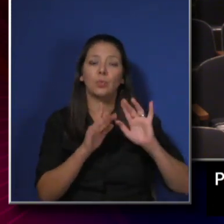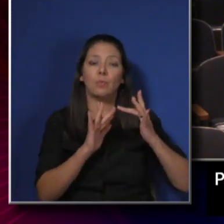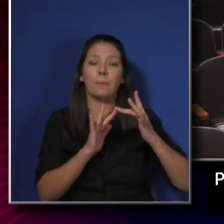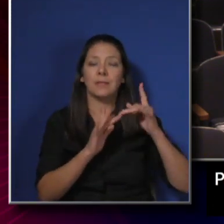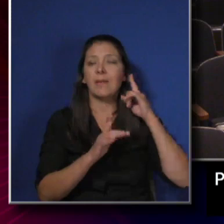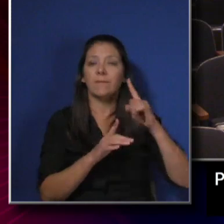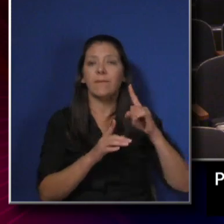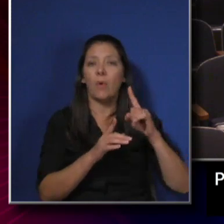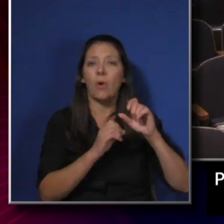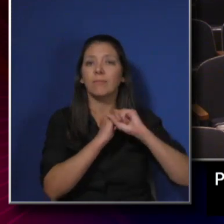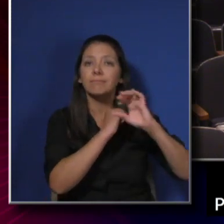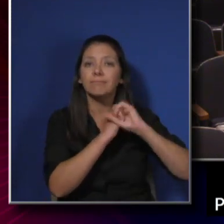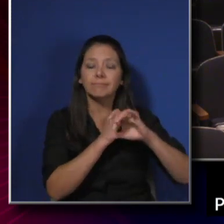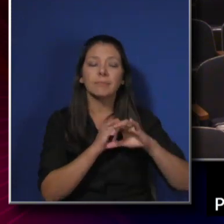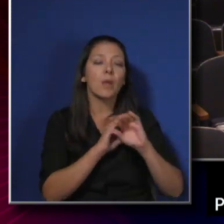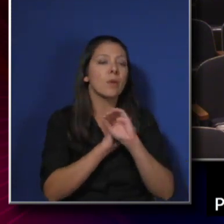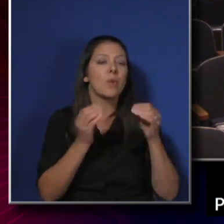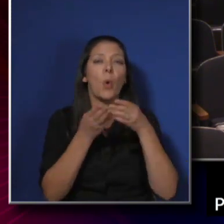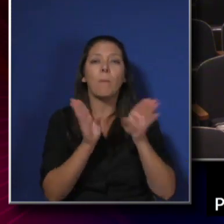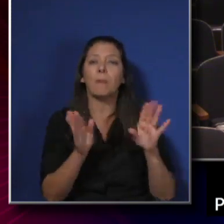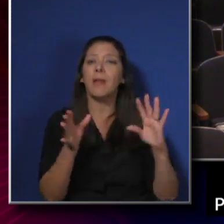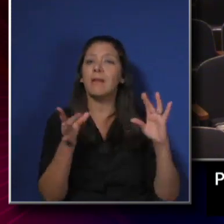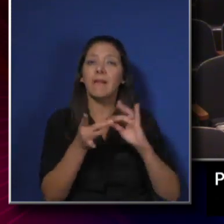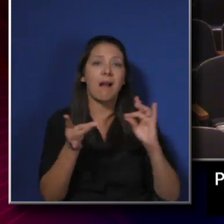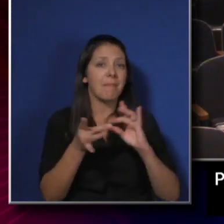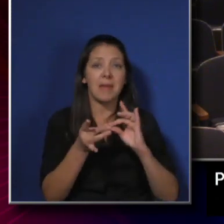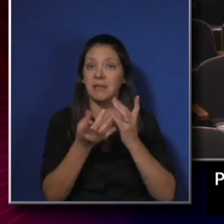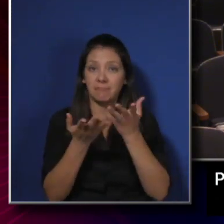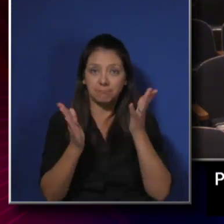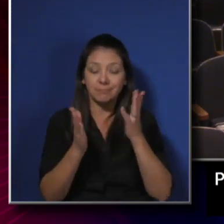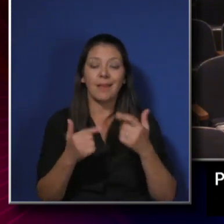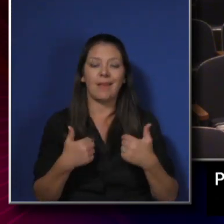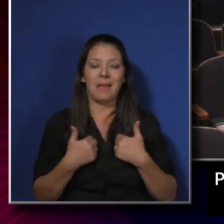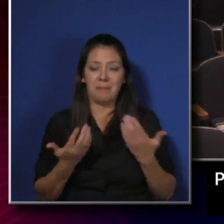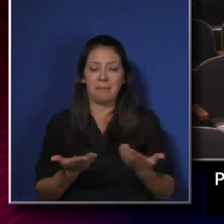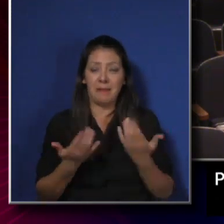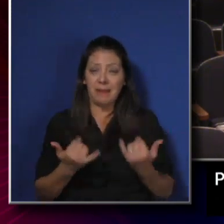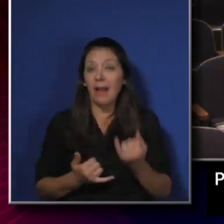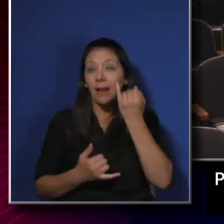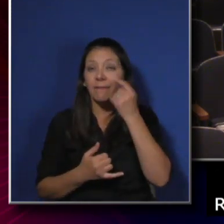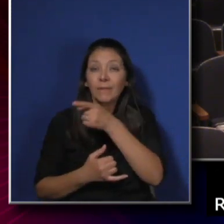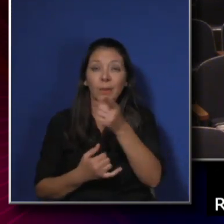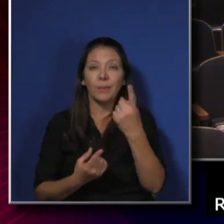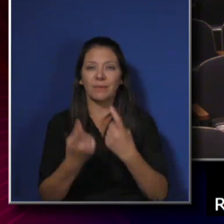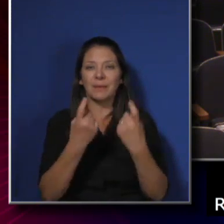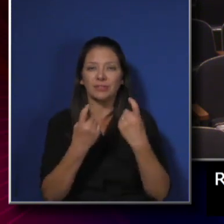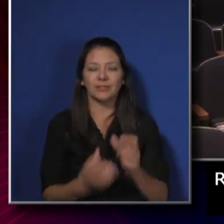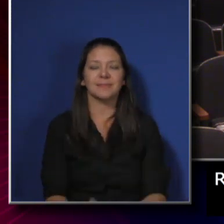public comment. No public comment was received, and with that, I'm available to answer any questions.